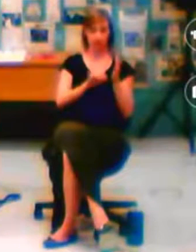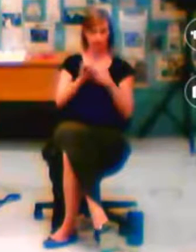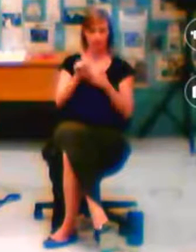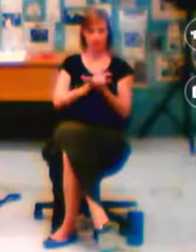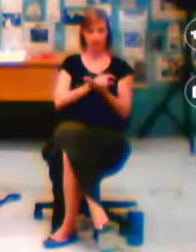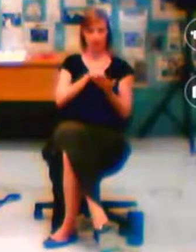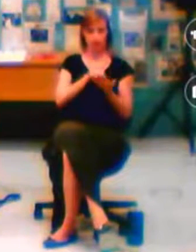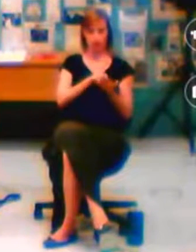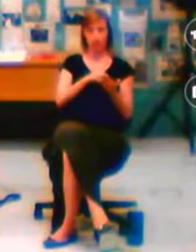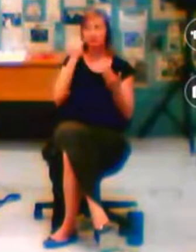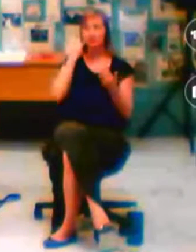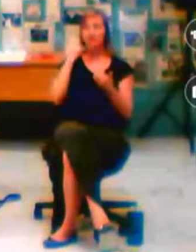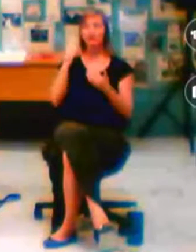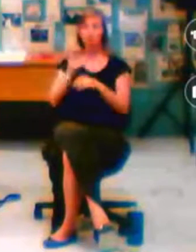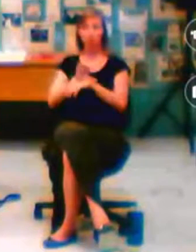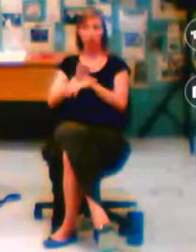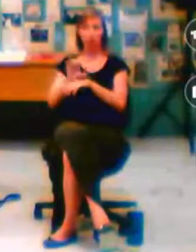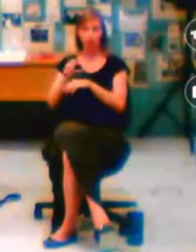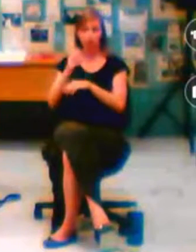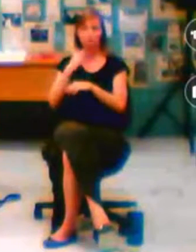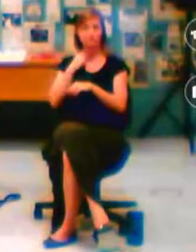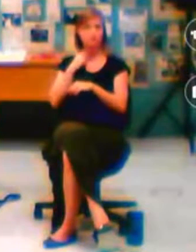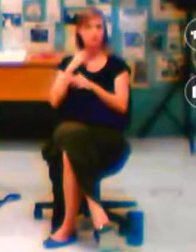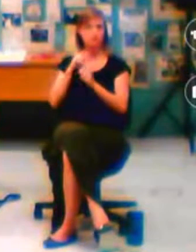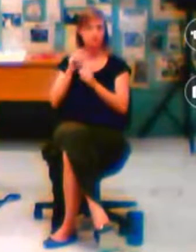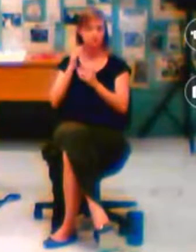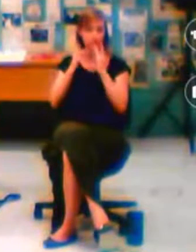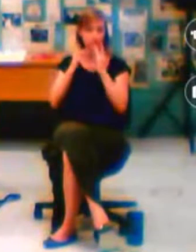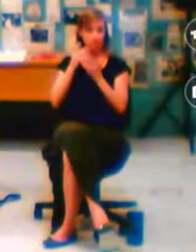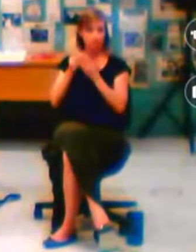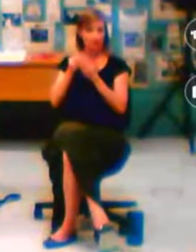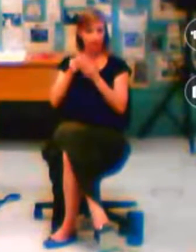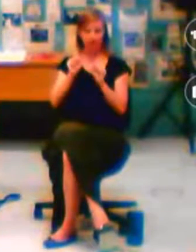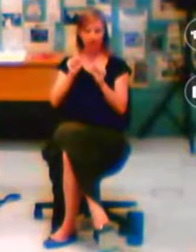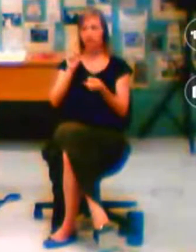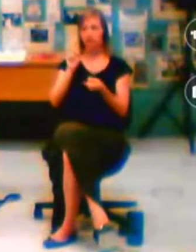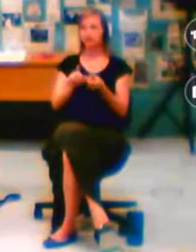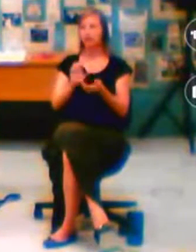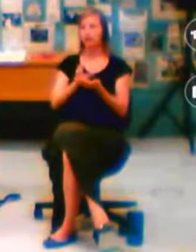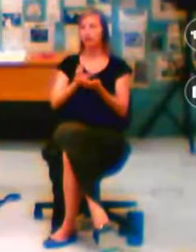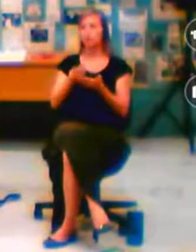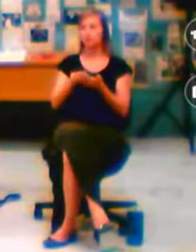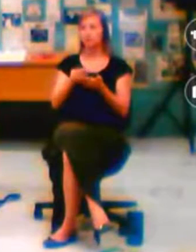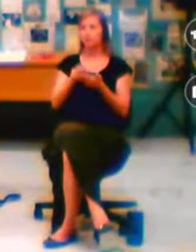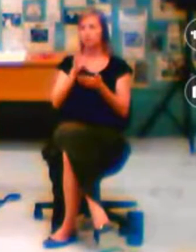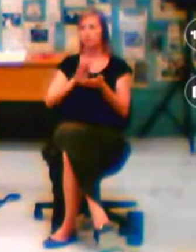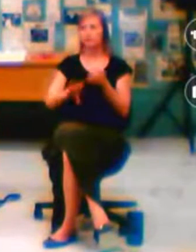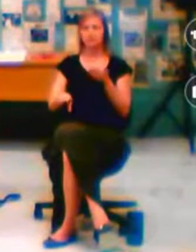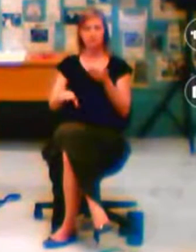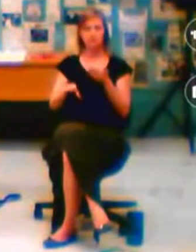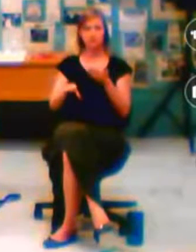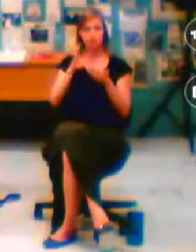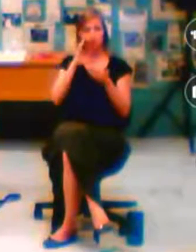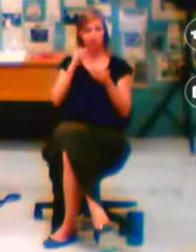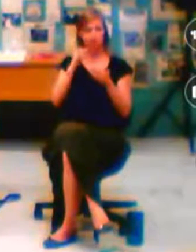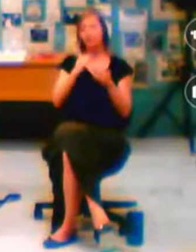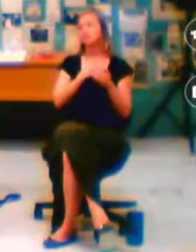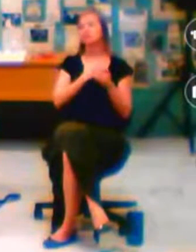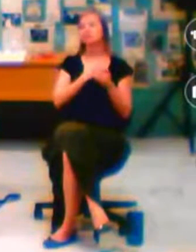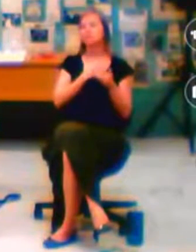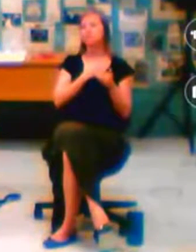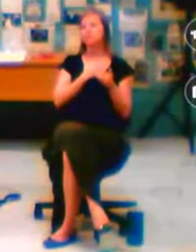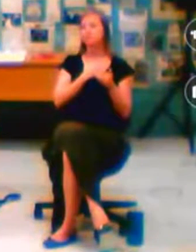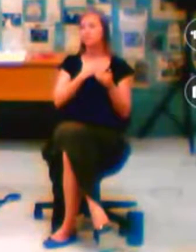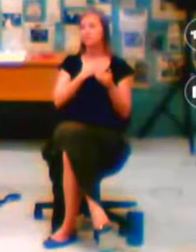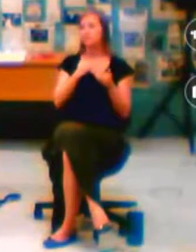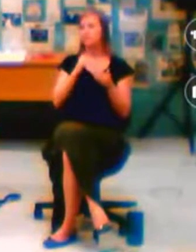does tax Social Security and retirement income, but it exempts the first roughly $20,000, as you said, per person, all right? That's a statute. If